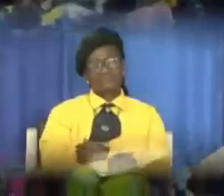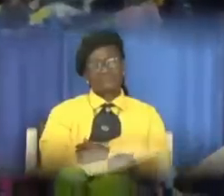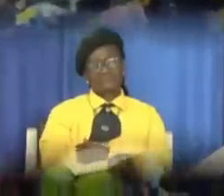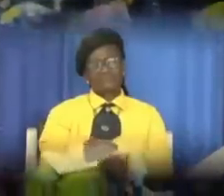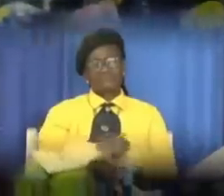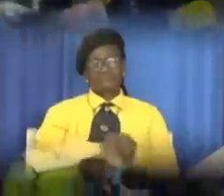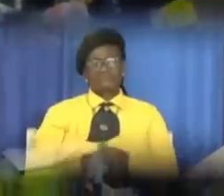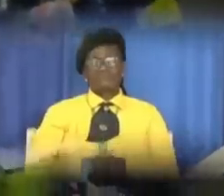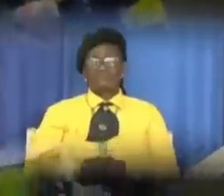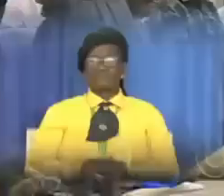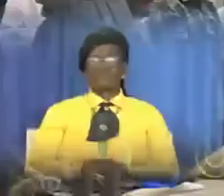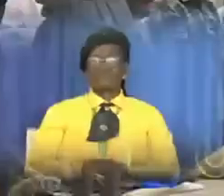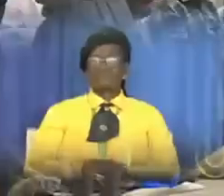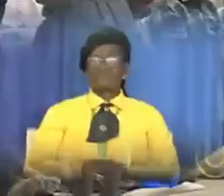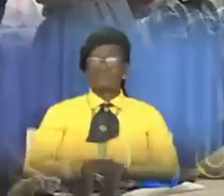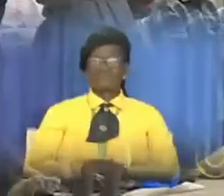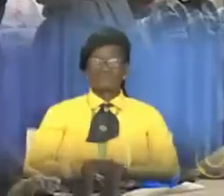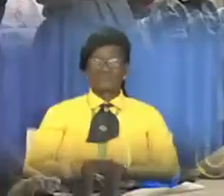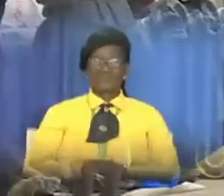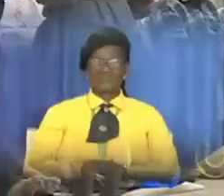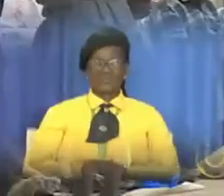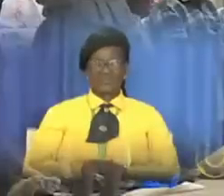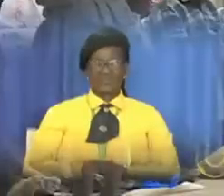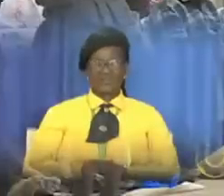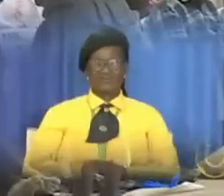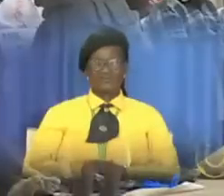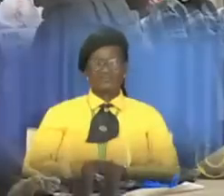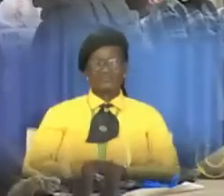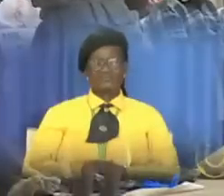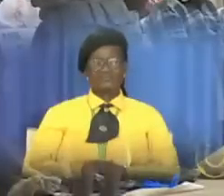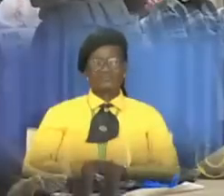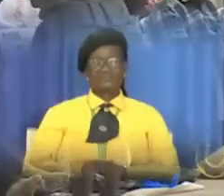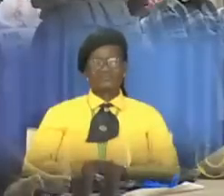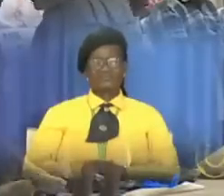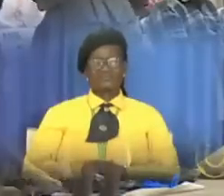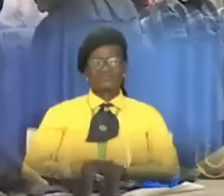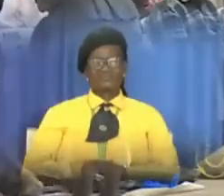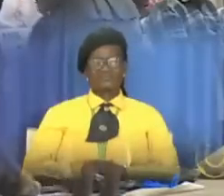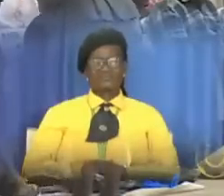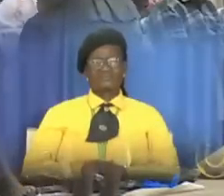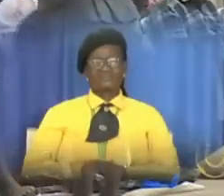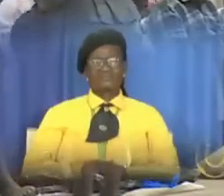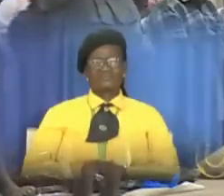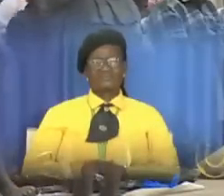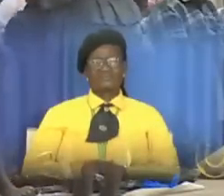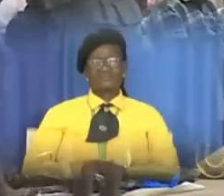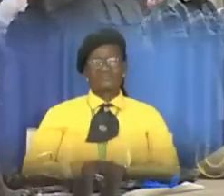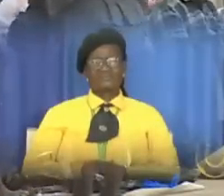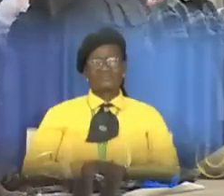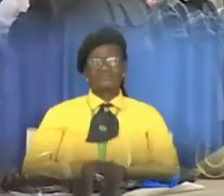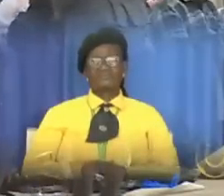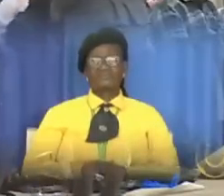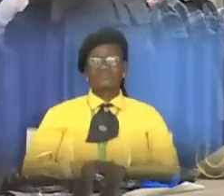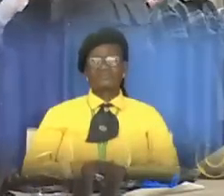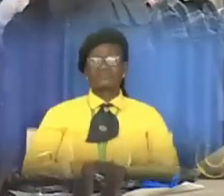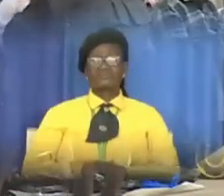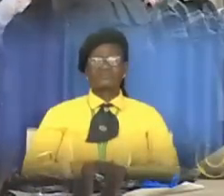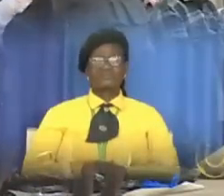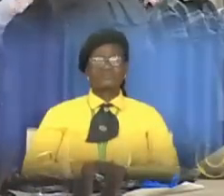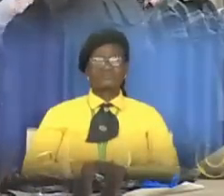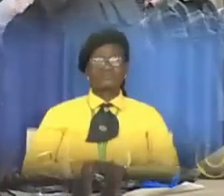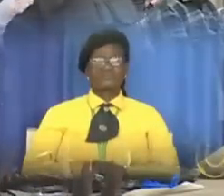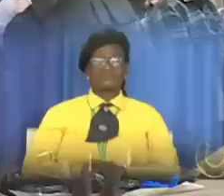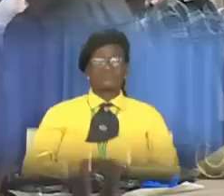That is irrespective of what the engineer may be doing with the loudspeaker. God will rope somebody here in